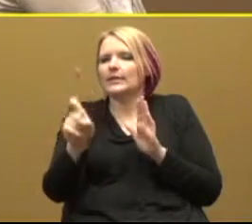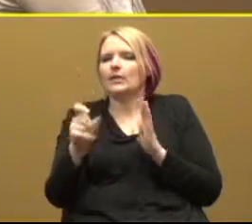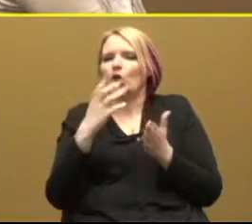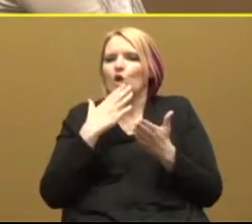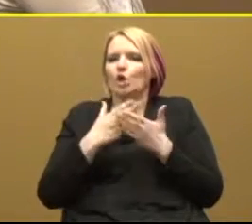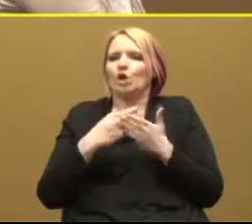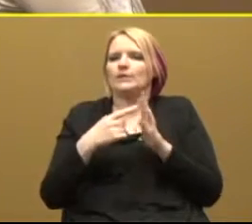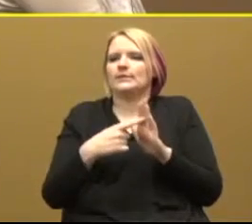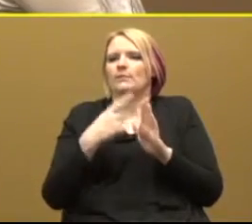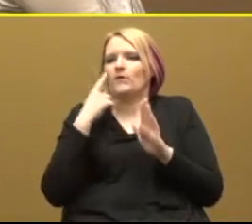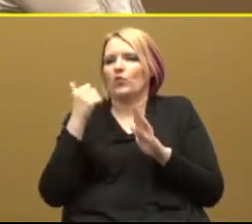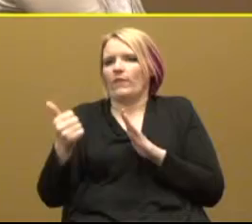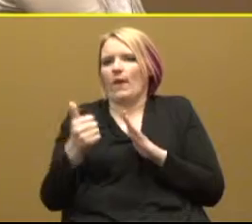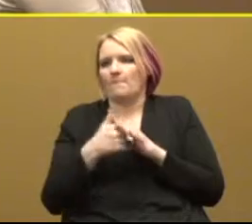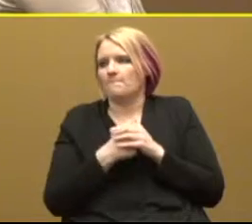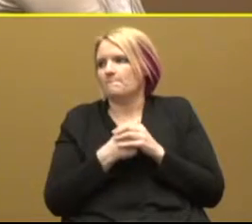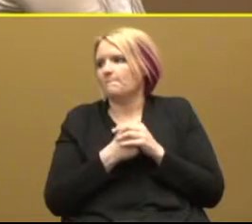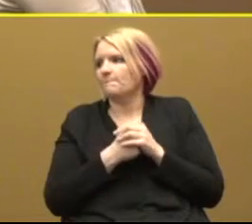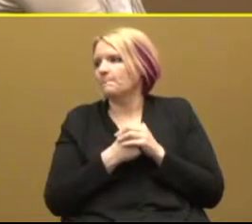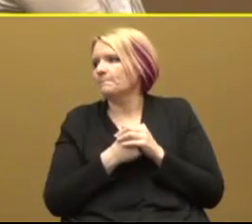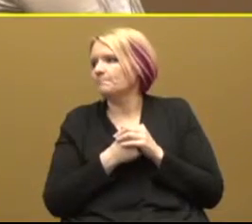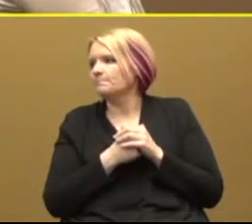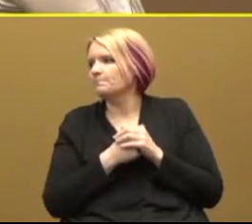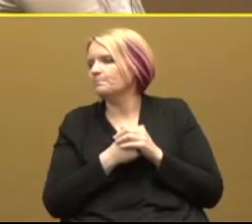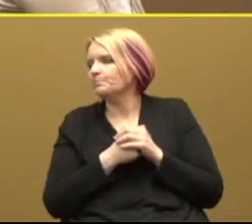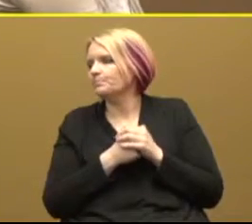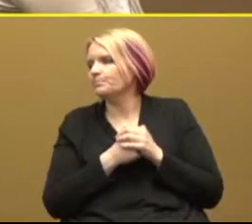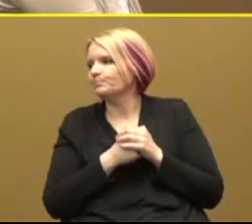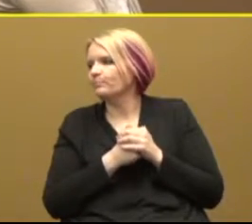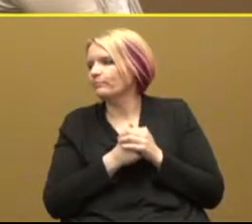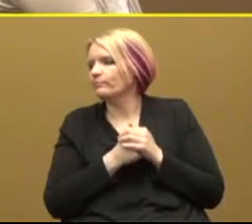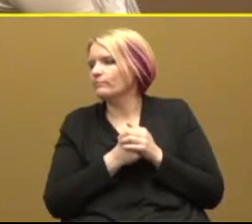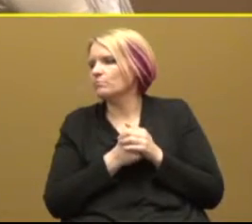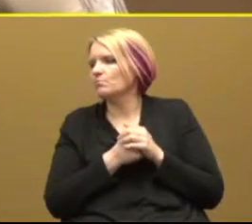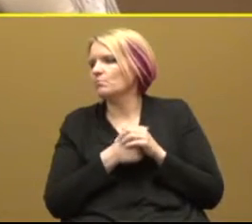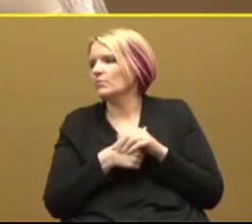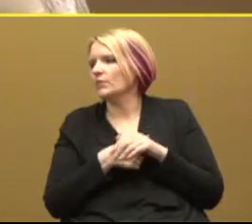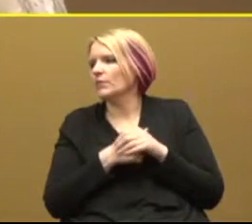So, can I jump in? Yep. Yeah.